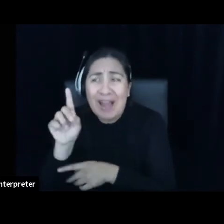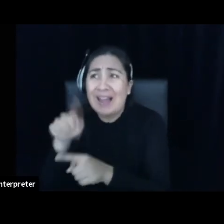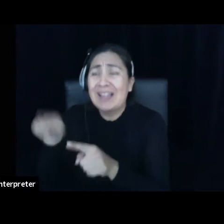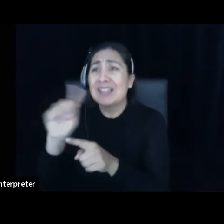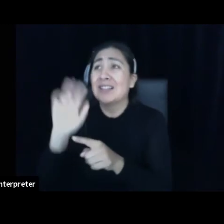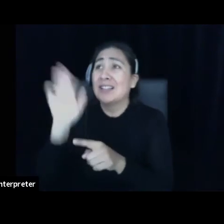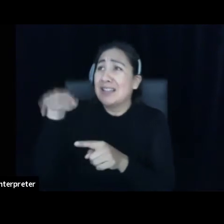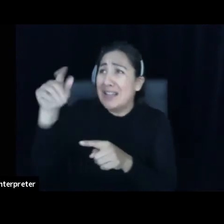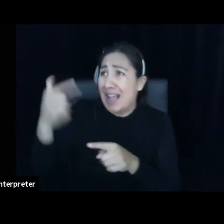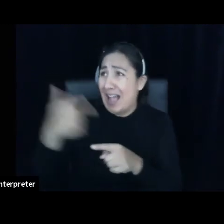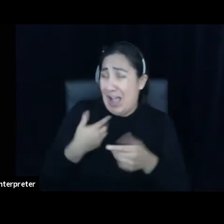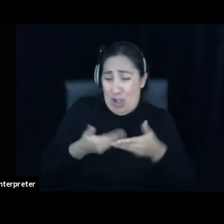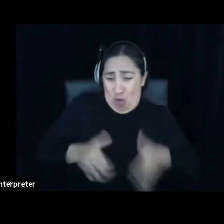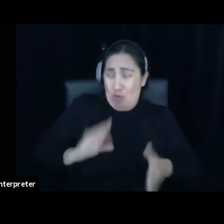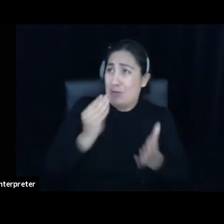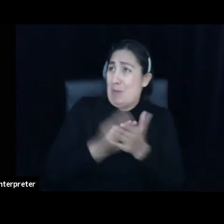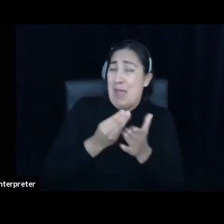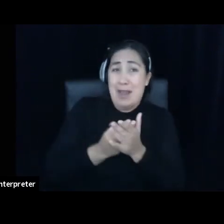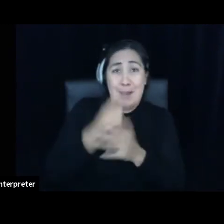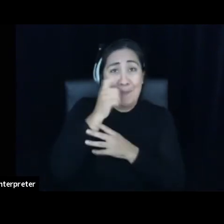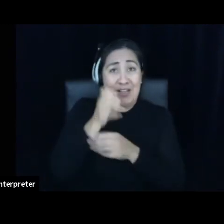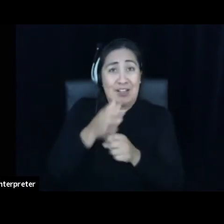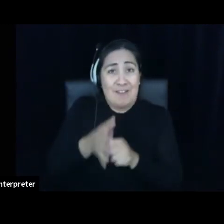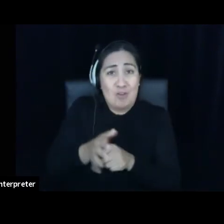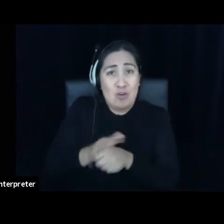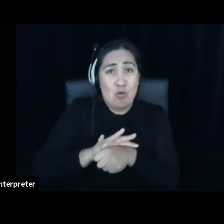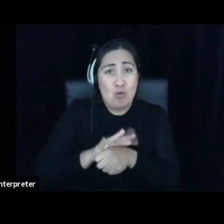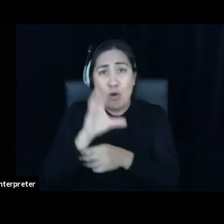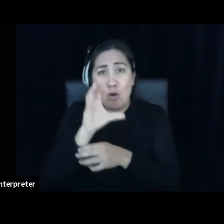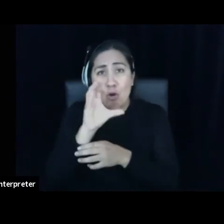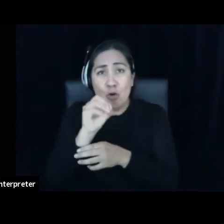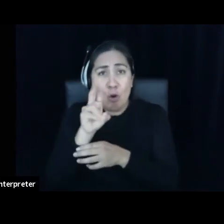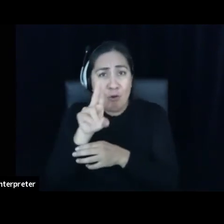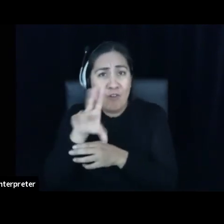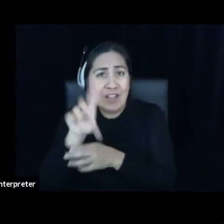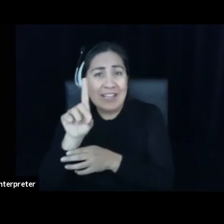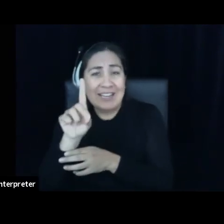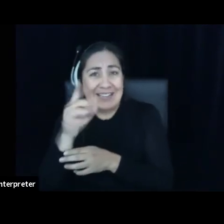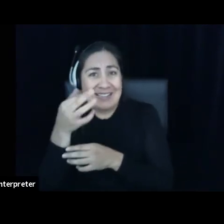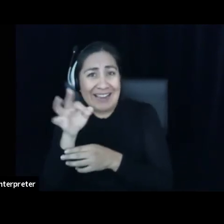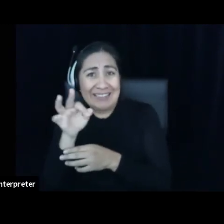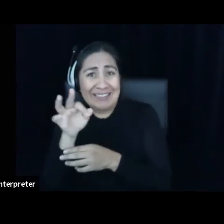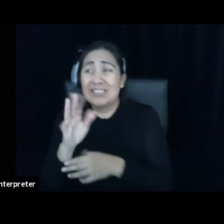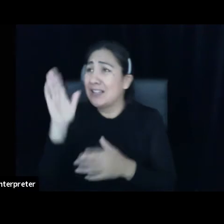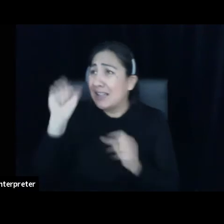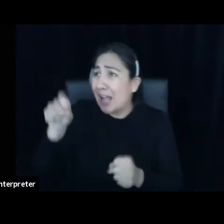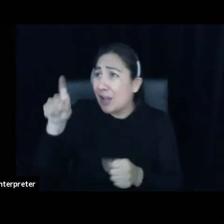a portion of your debt, lower your APR, et cetera.